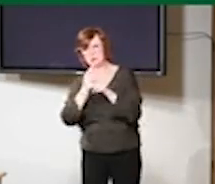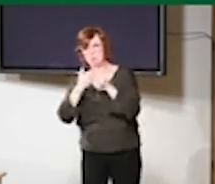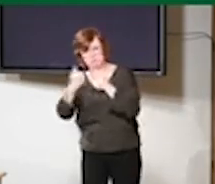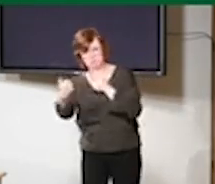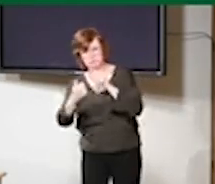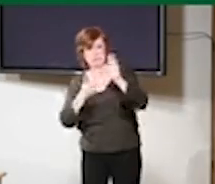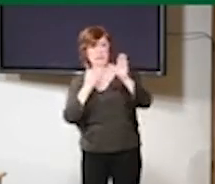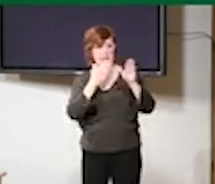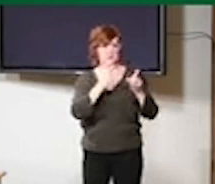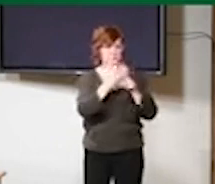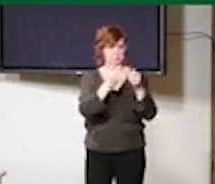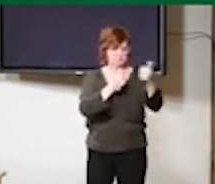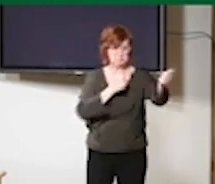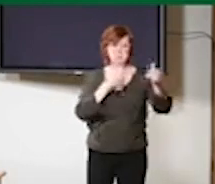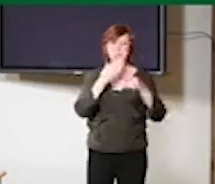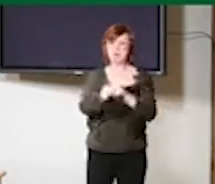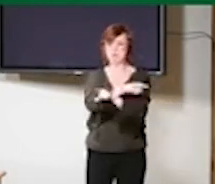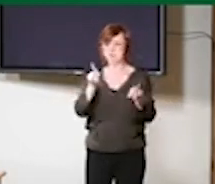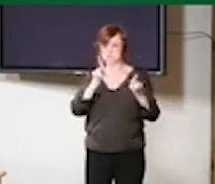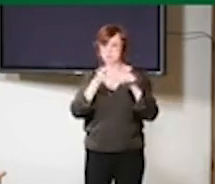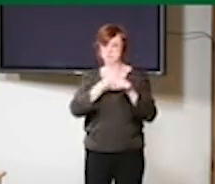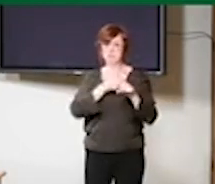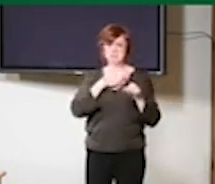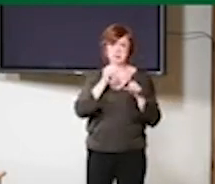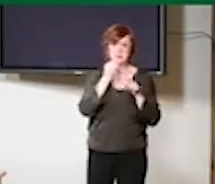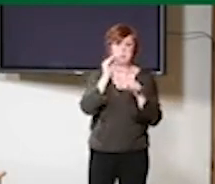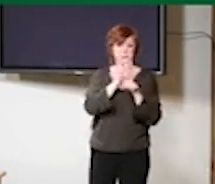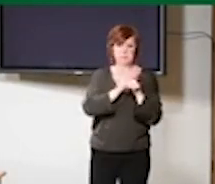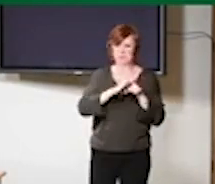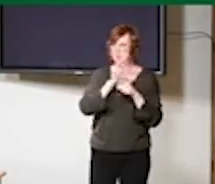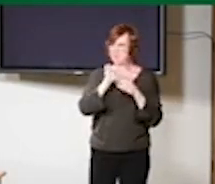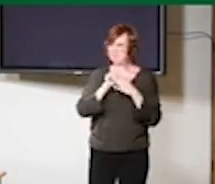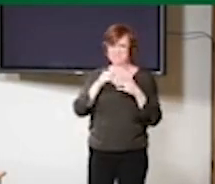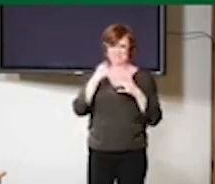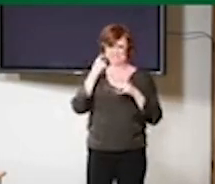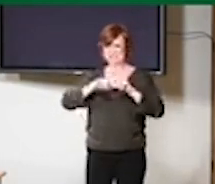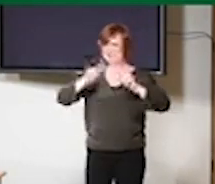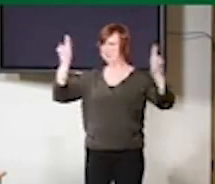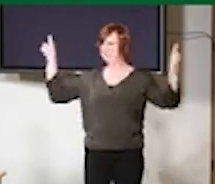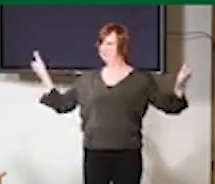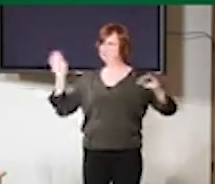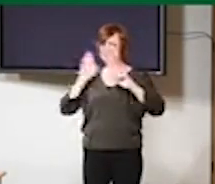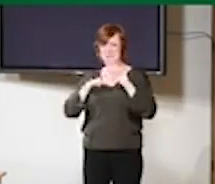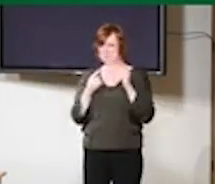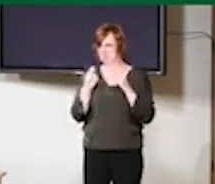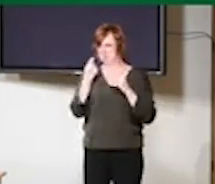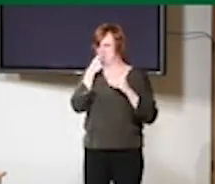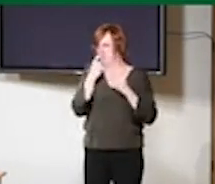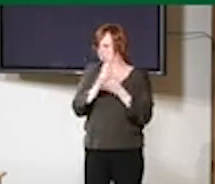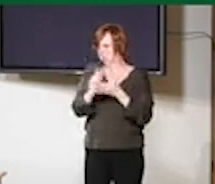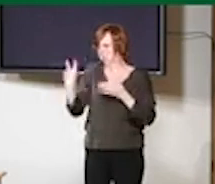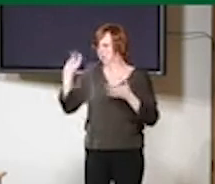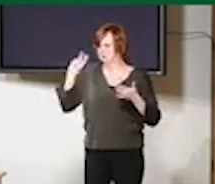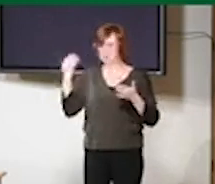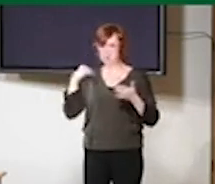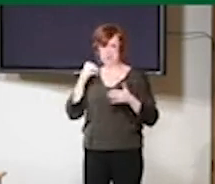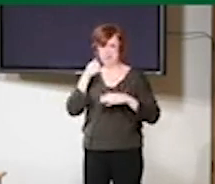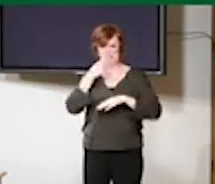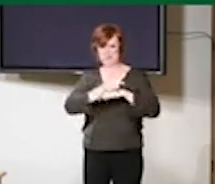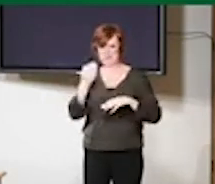we're very hopeful that it will provide us with the opportunity to flatten the curve, and we're hopeful that will become evident in the next number of